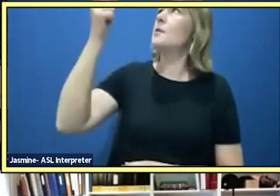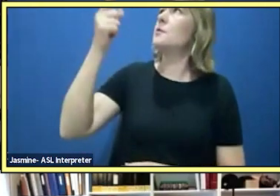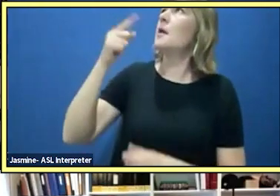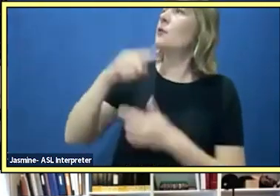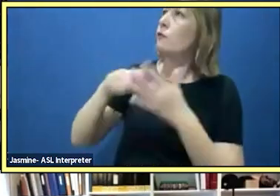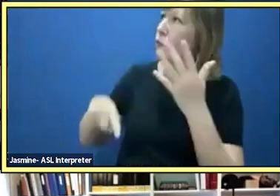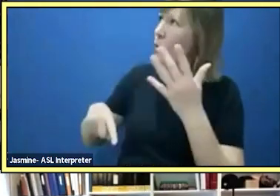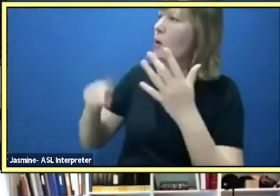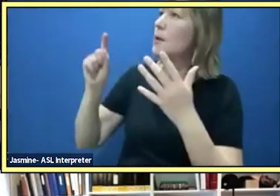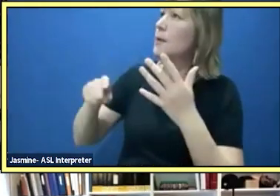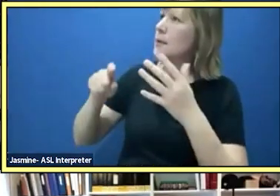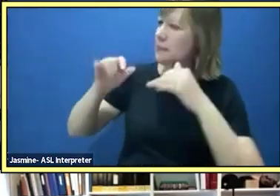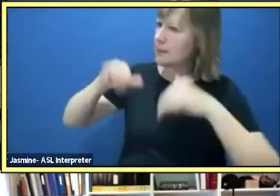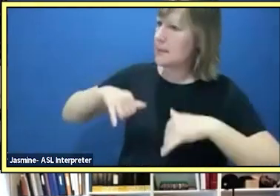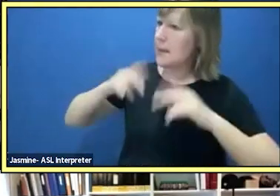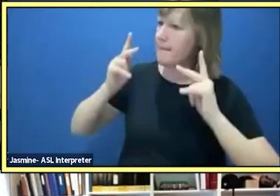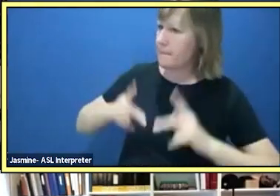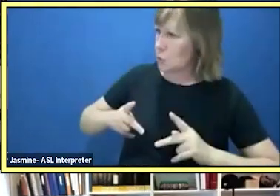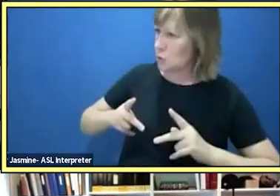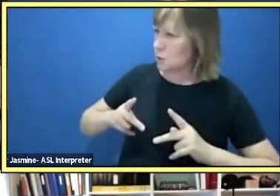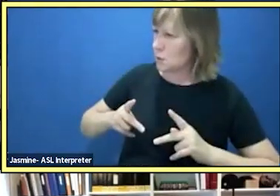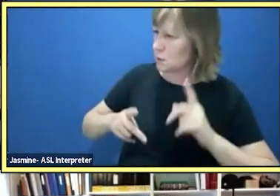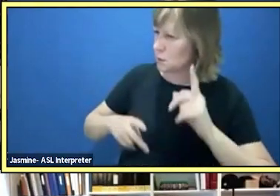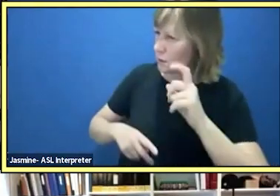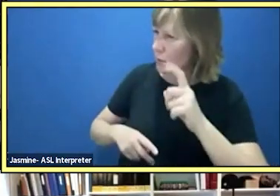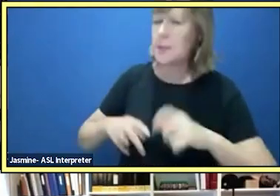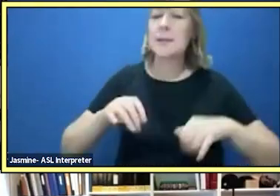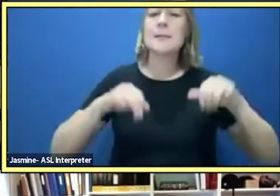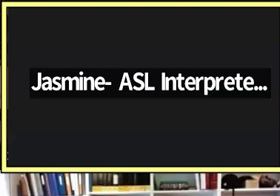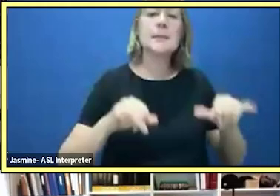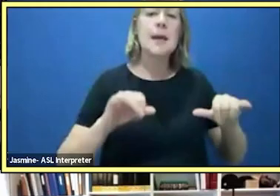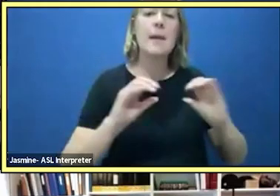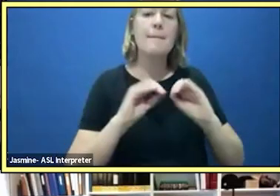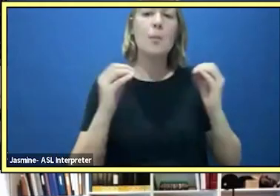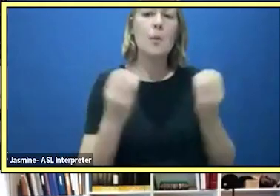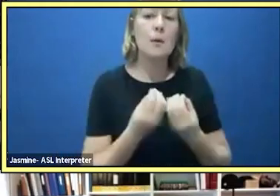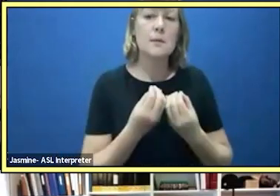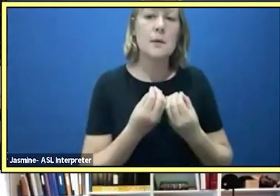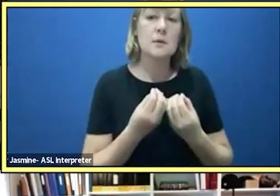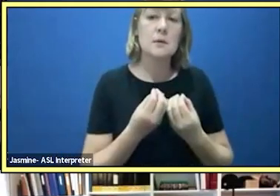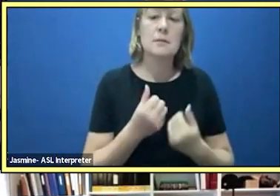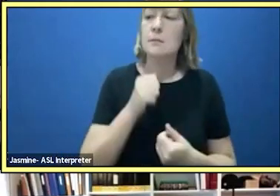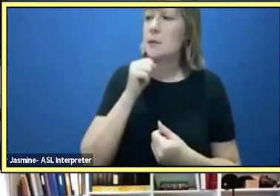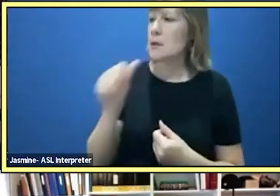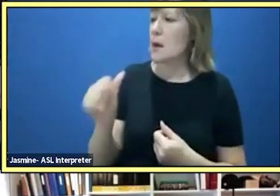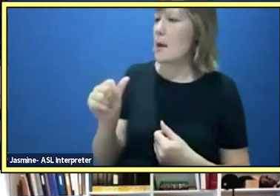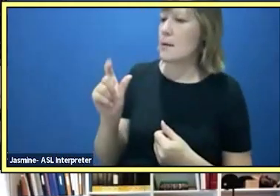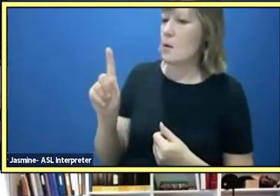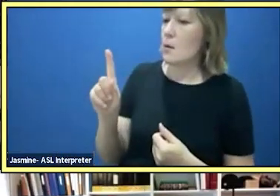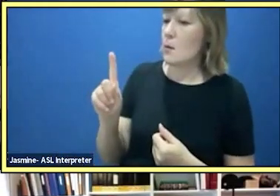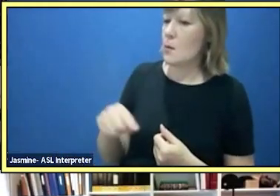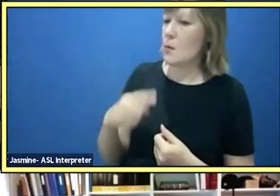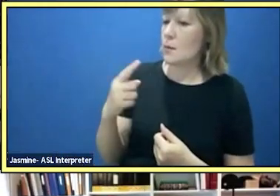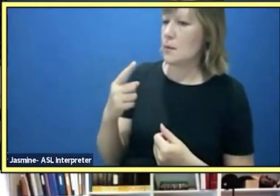individual. By the same organization. Right. But not necessarily a plan writer. A conflict-free case